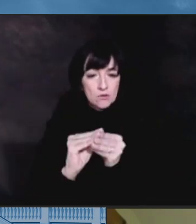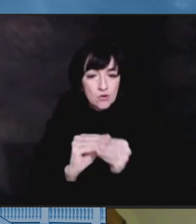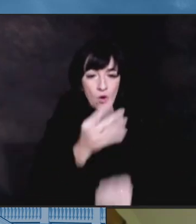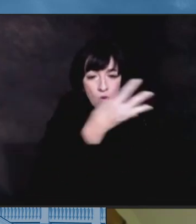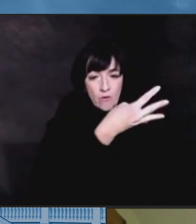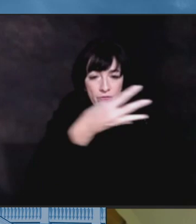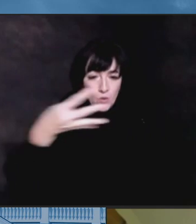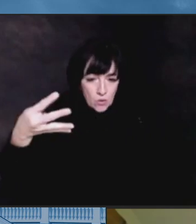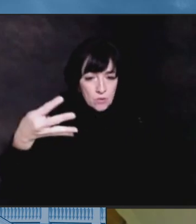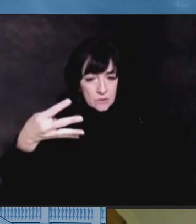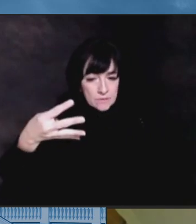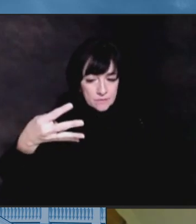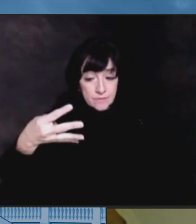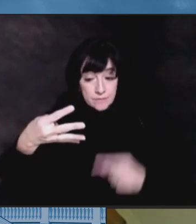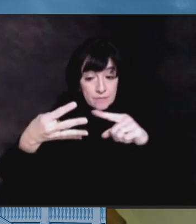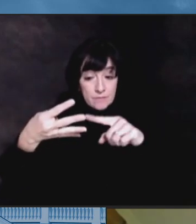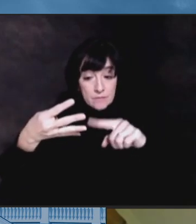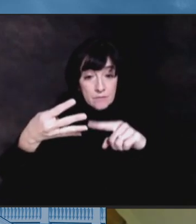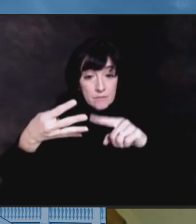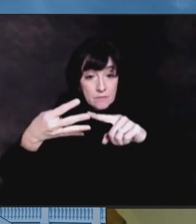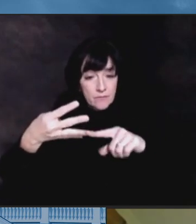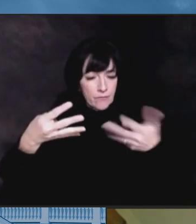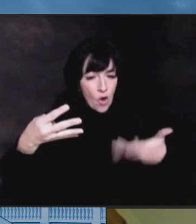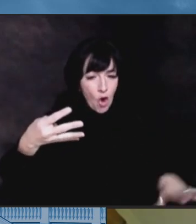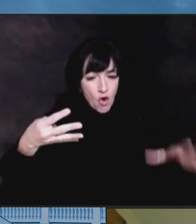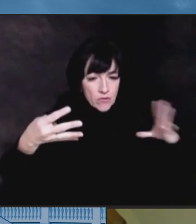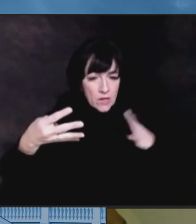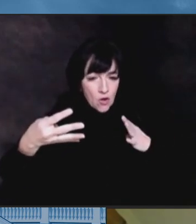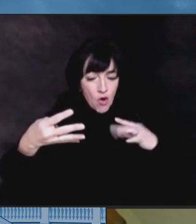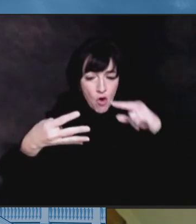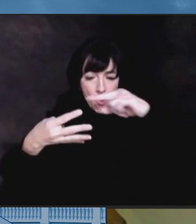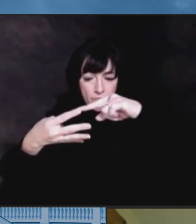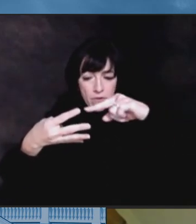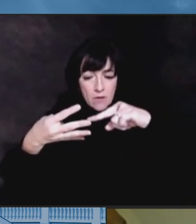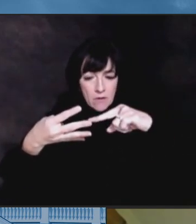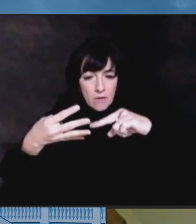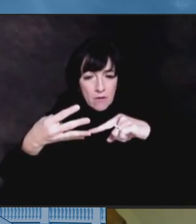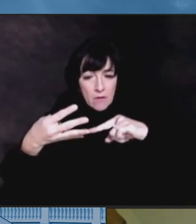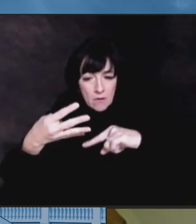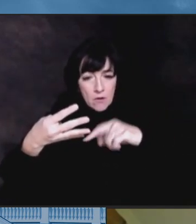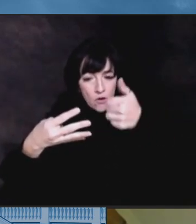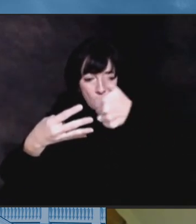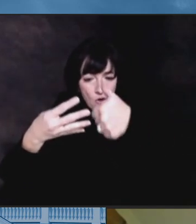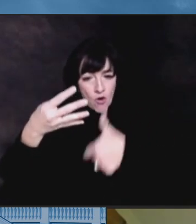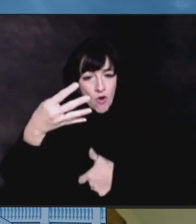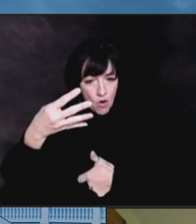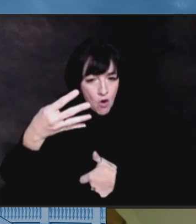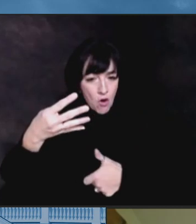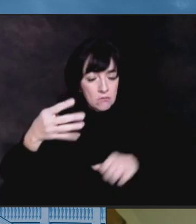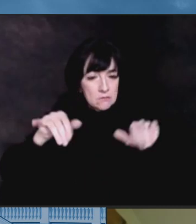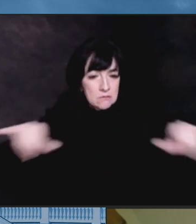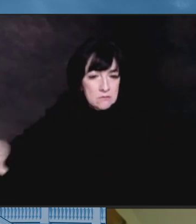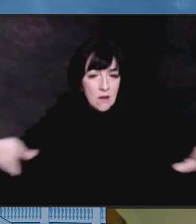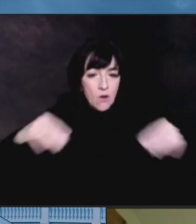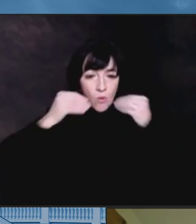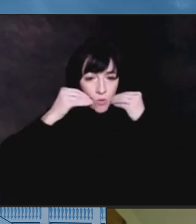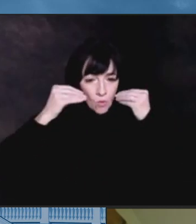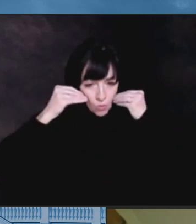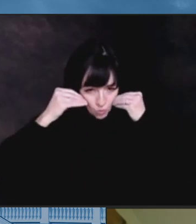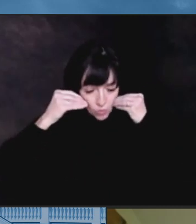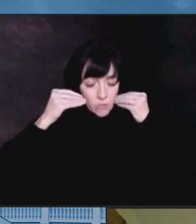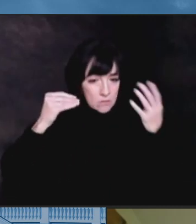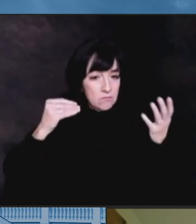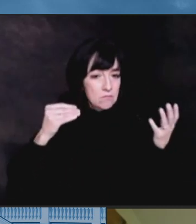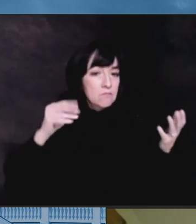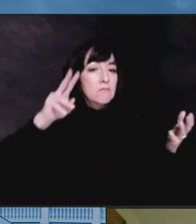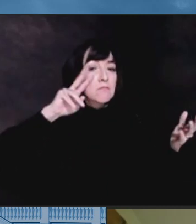community, and reach a better understanding within the school community and the larger community about the